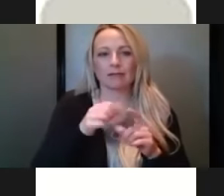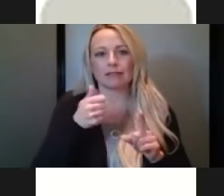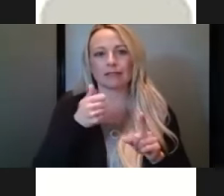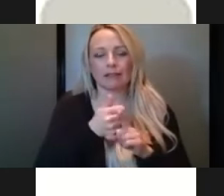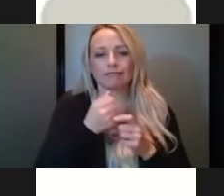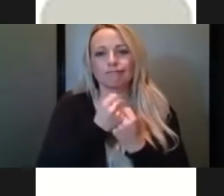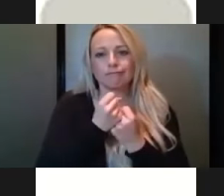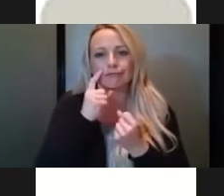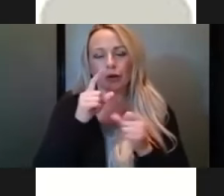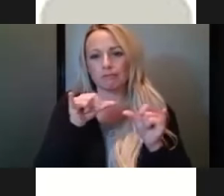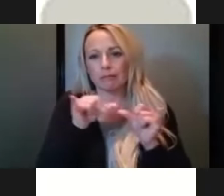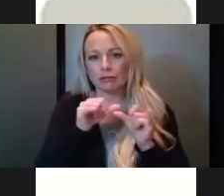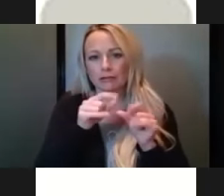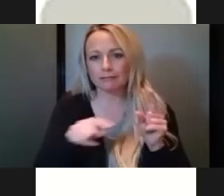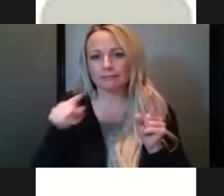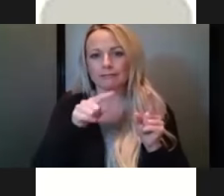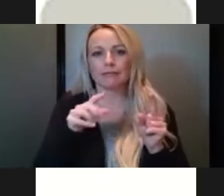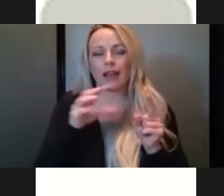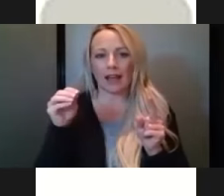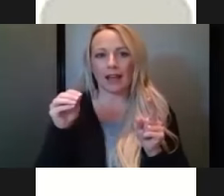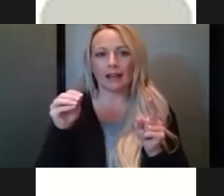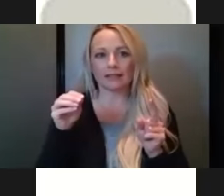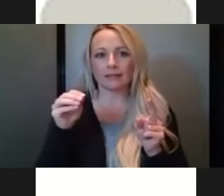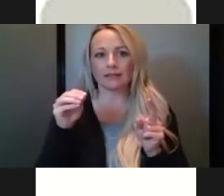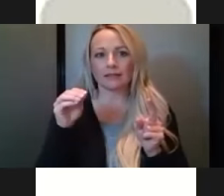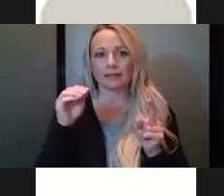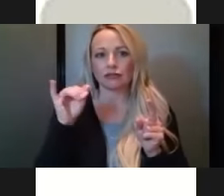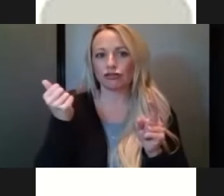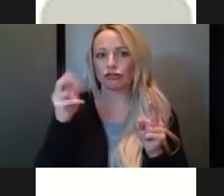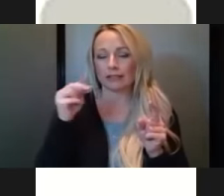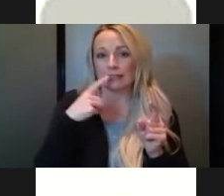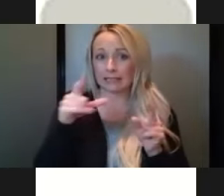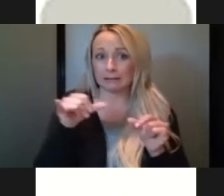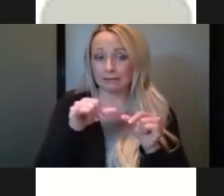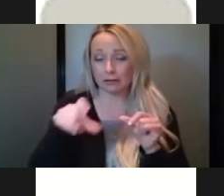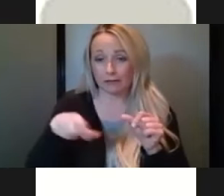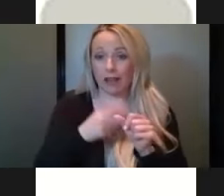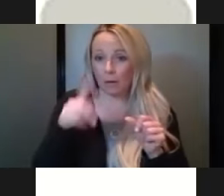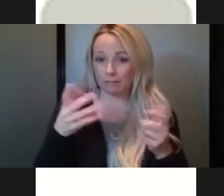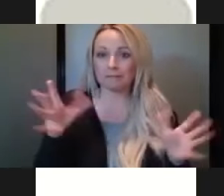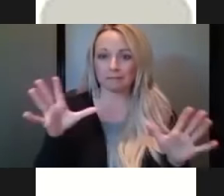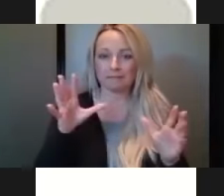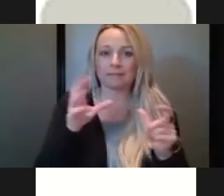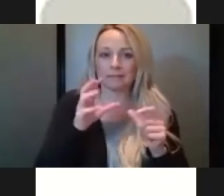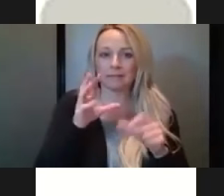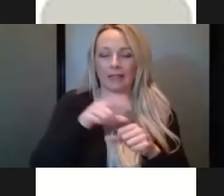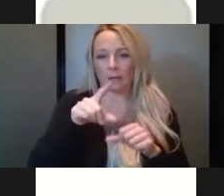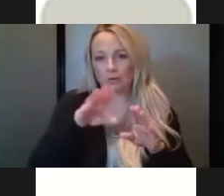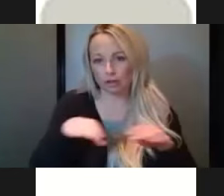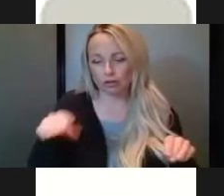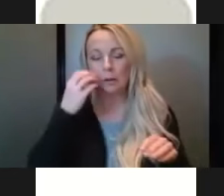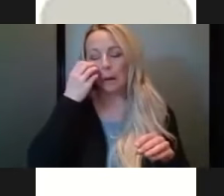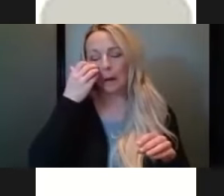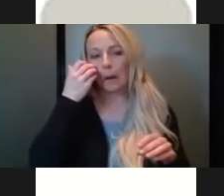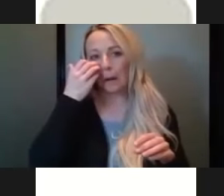those. And Jason said that he is measuring those. And then if you're doing follow-up, and you are doing follow-up in these children, and I